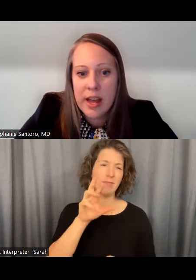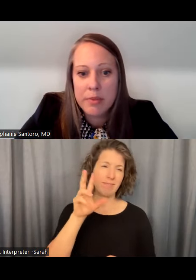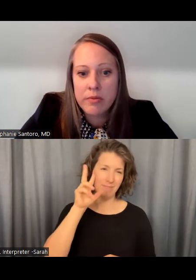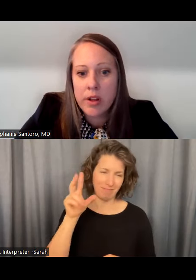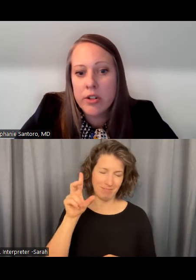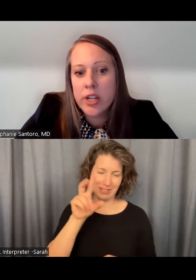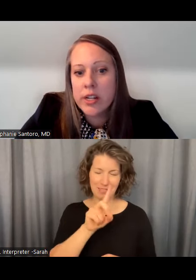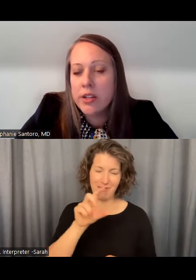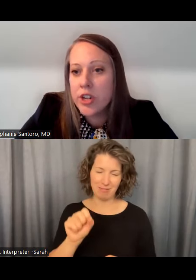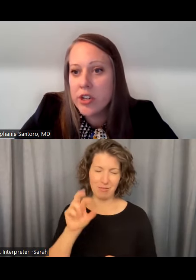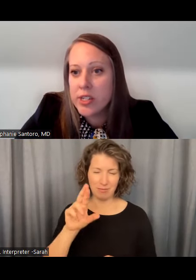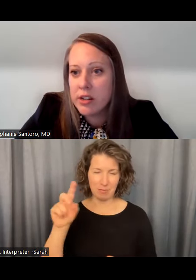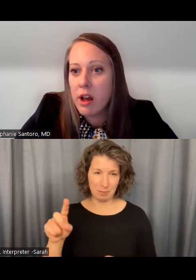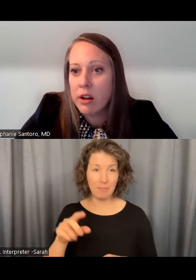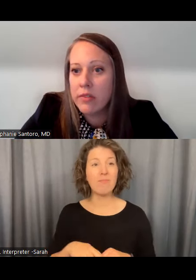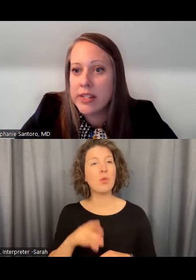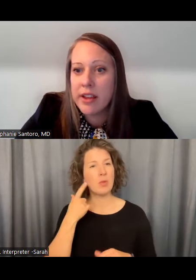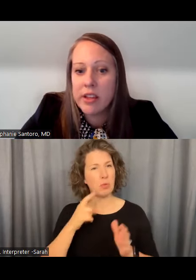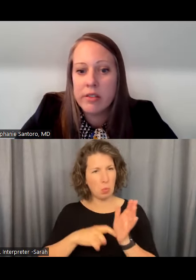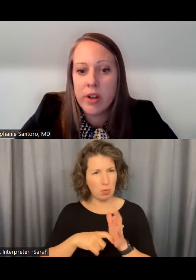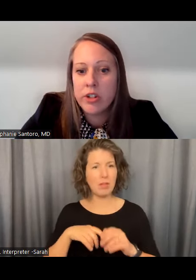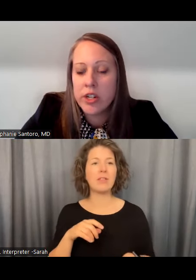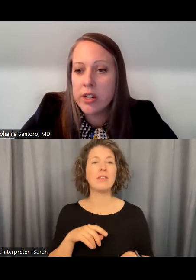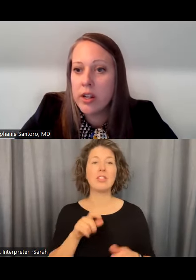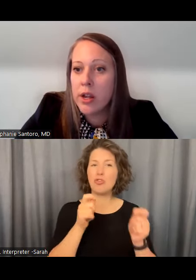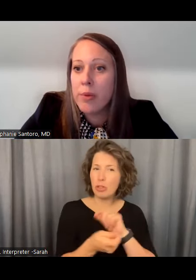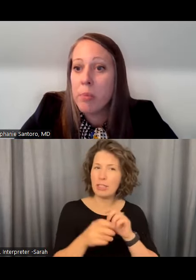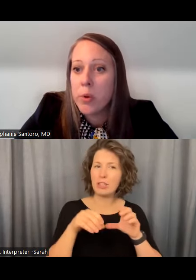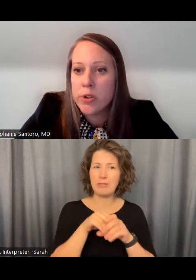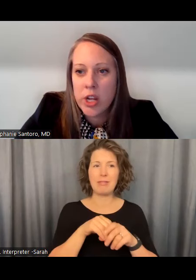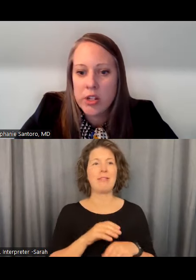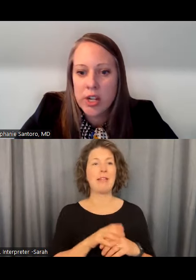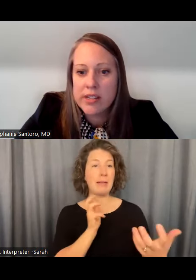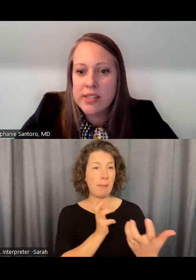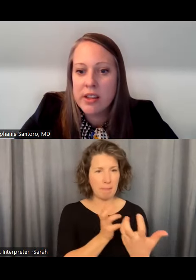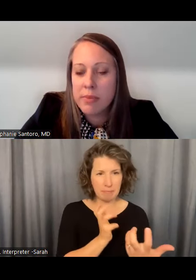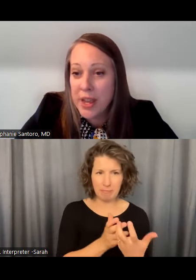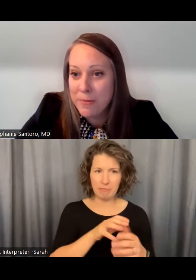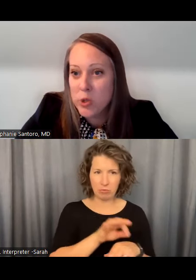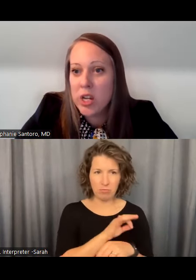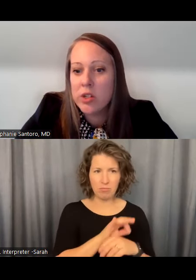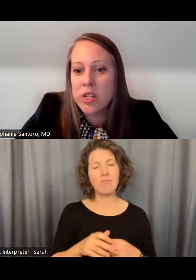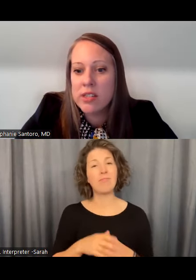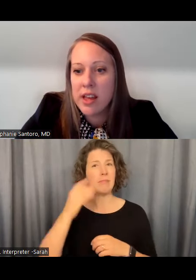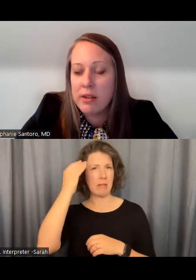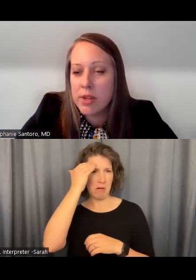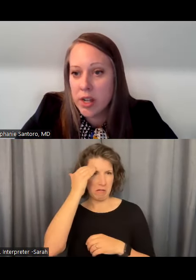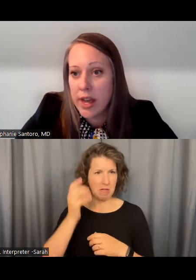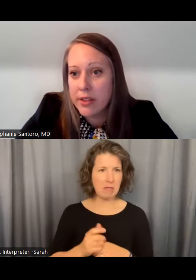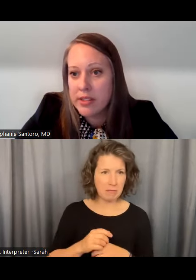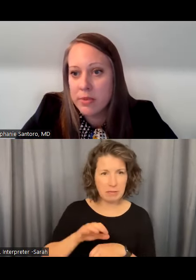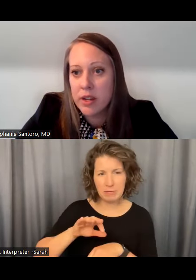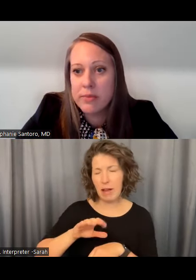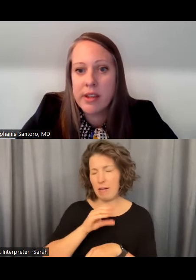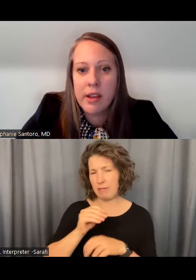in adaptive function, changes in cognitive executive function, motor changes, behavior changes, and mental